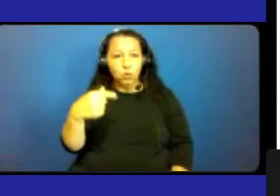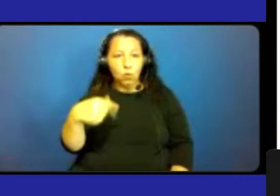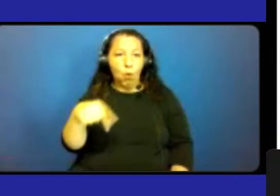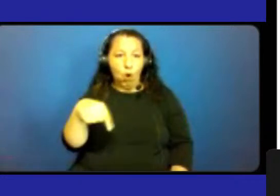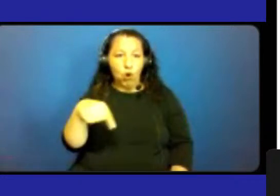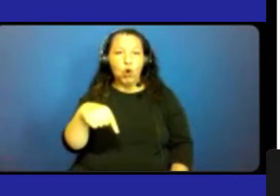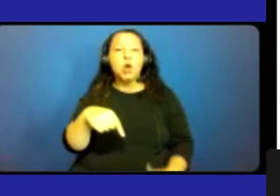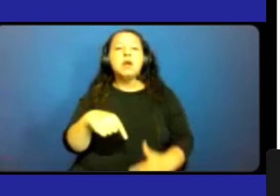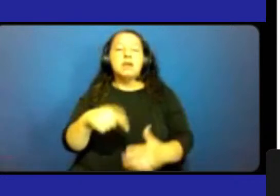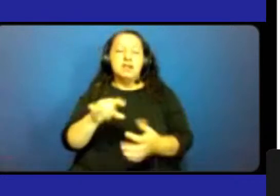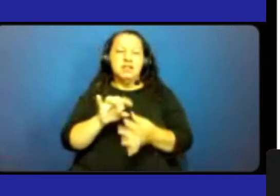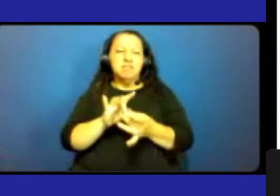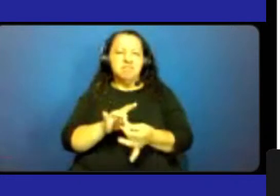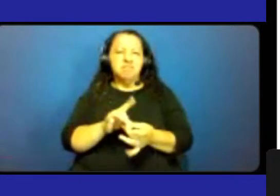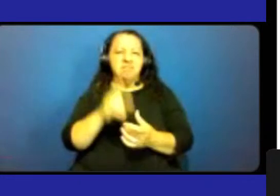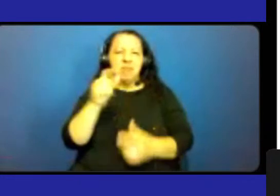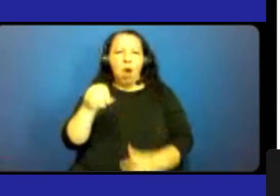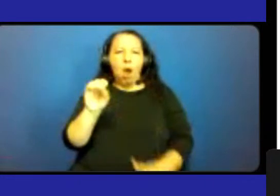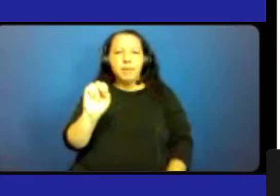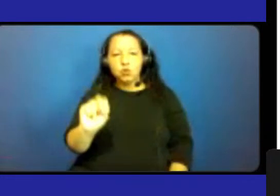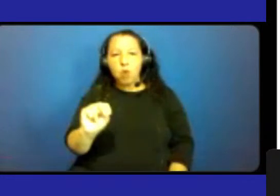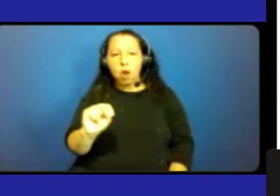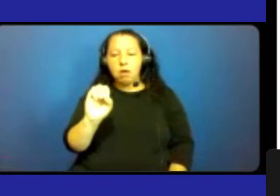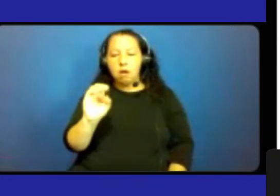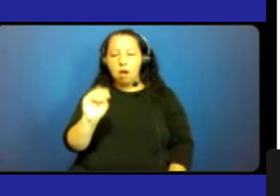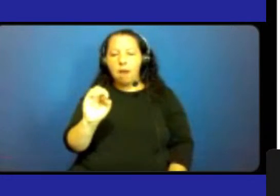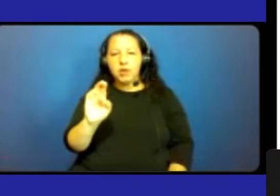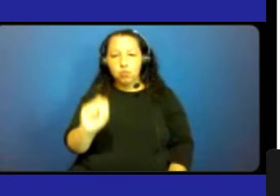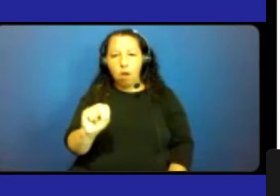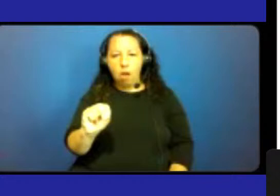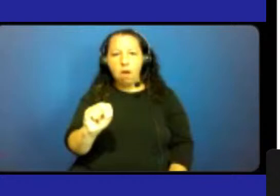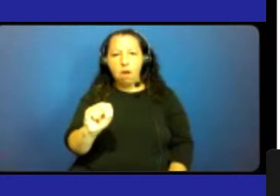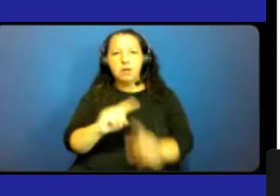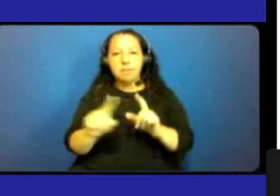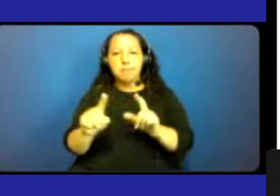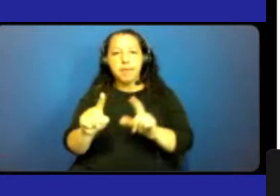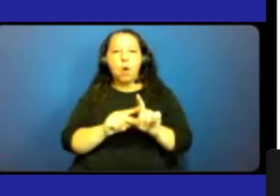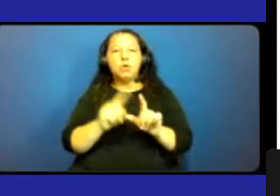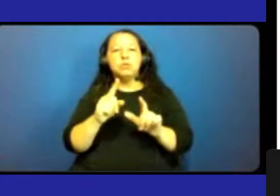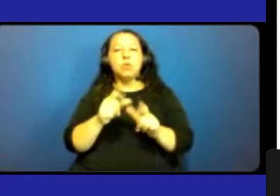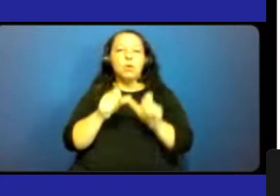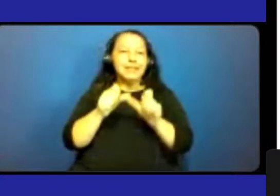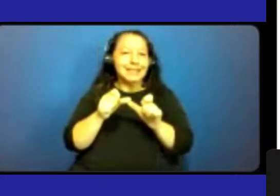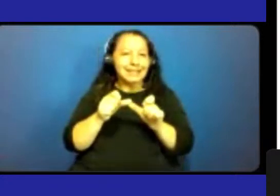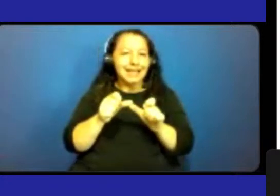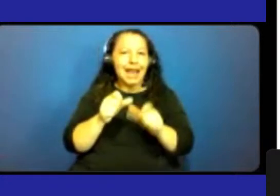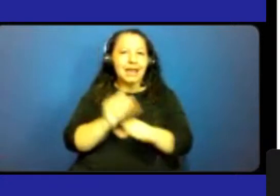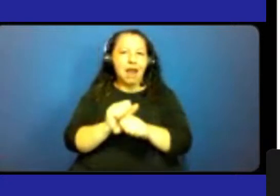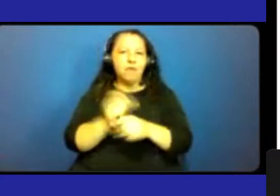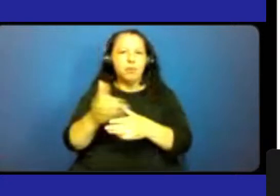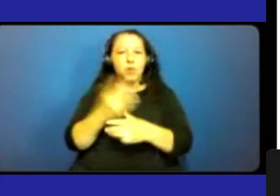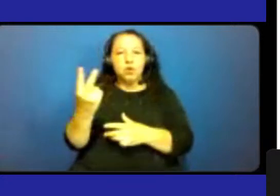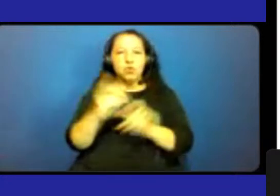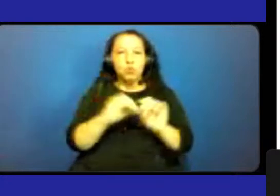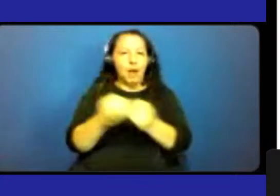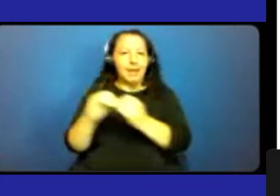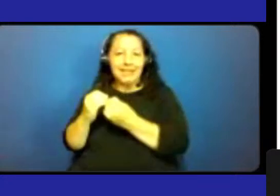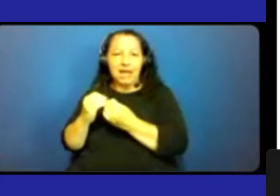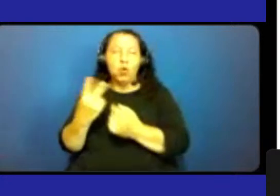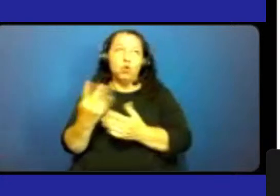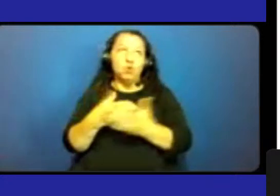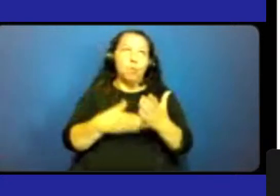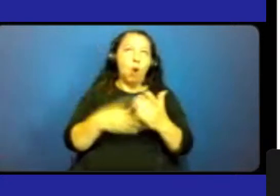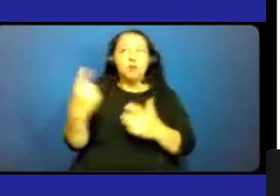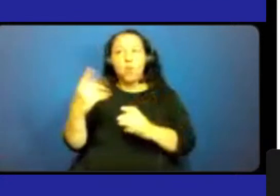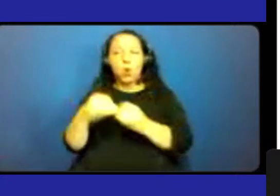think the result of steady and sustained partnership between the two organizations, which is great, or the two parts of the one organization,